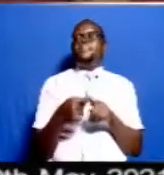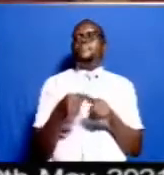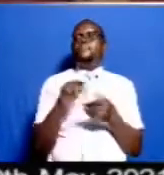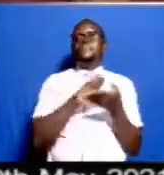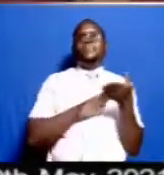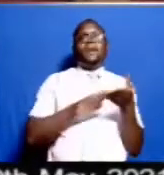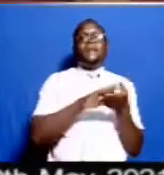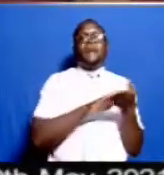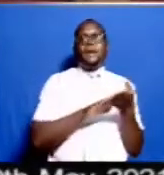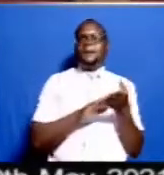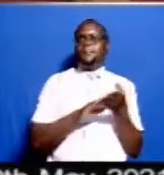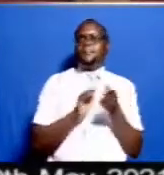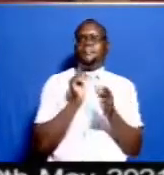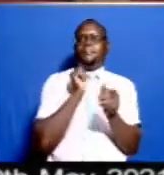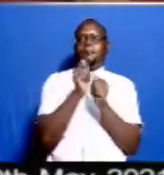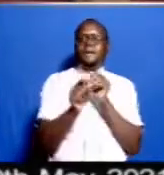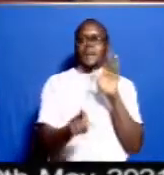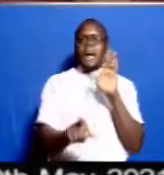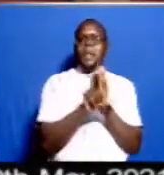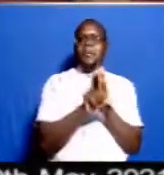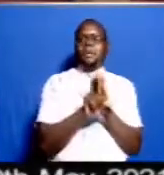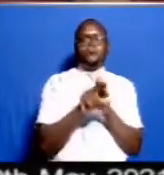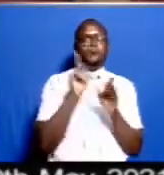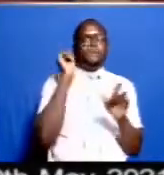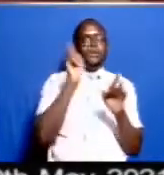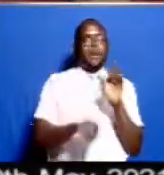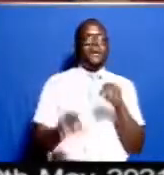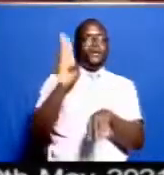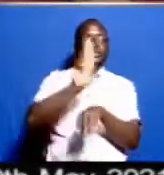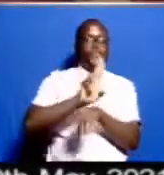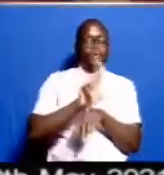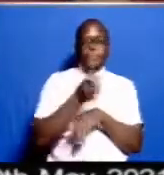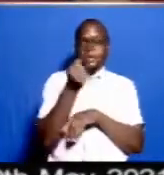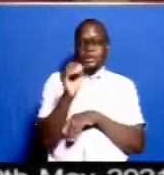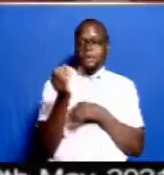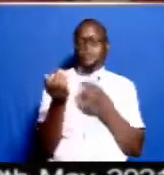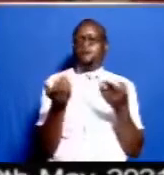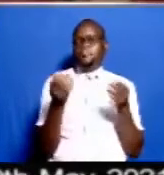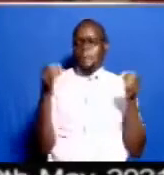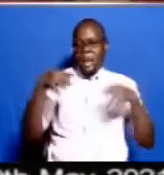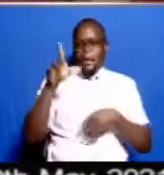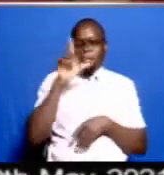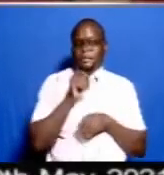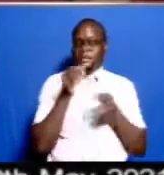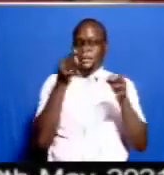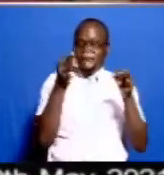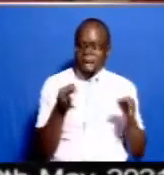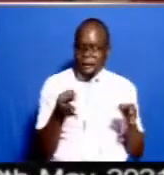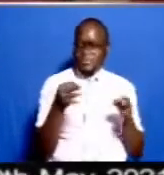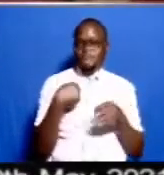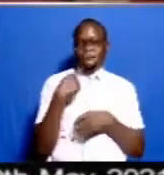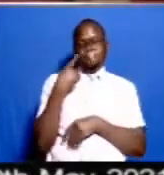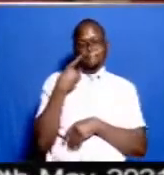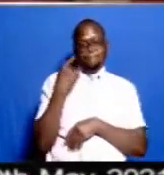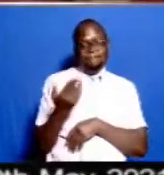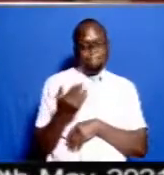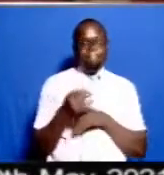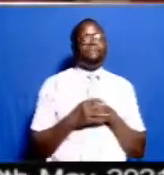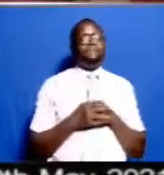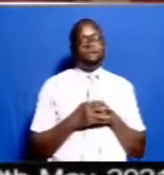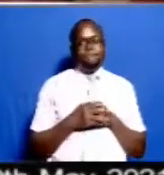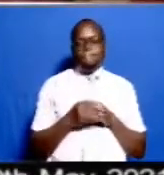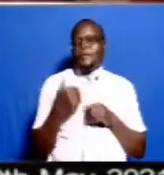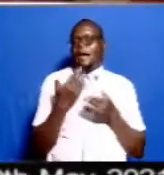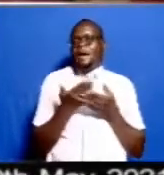basically passing a law that is not enforceable. So it's on that basis that Treasury then looked and said, is